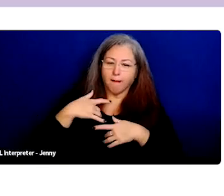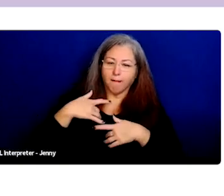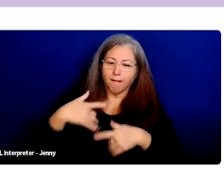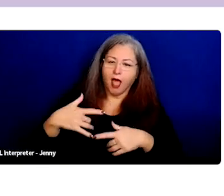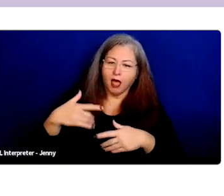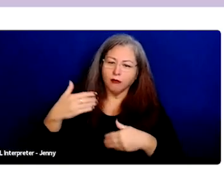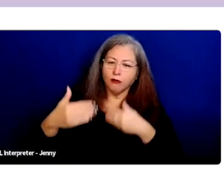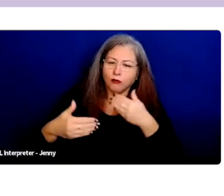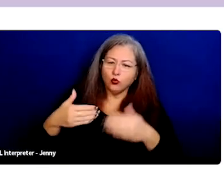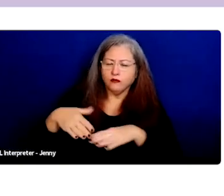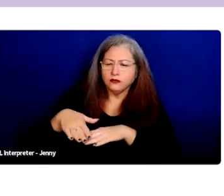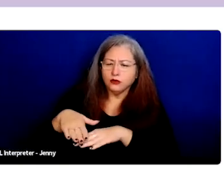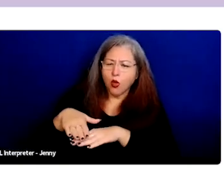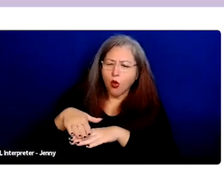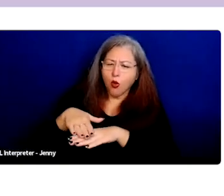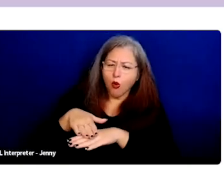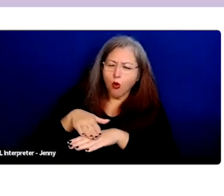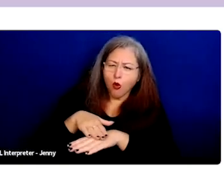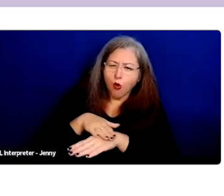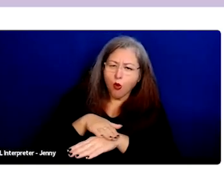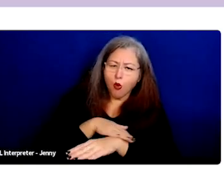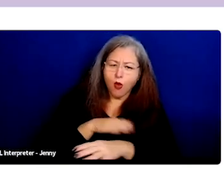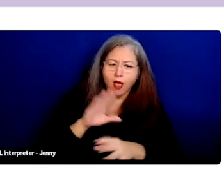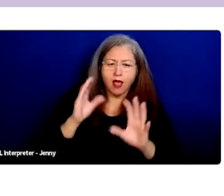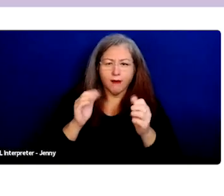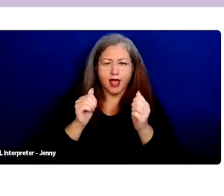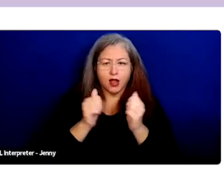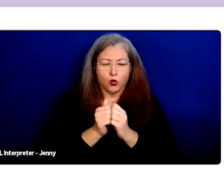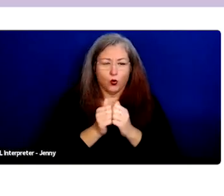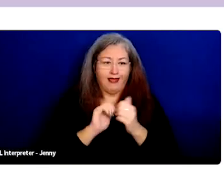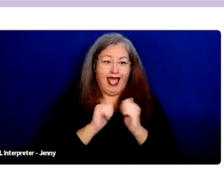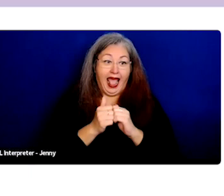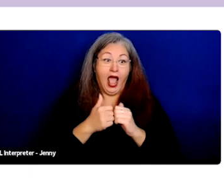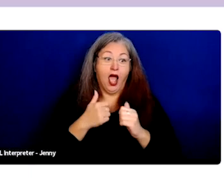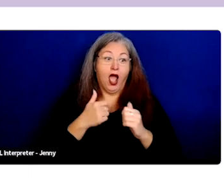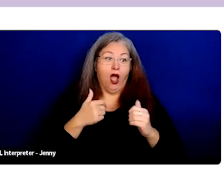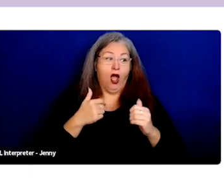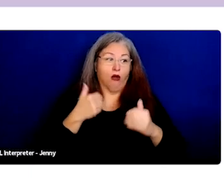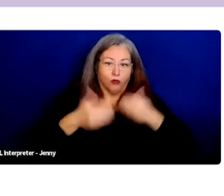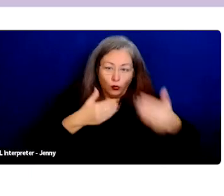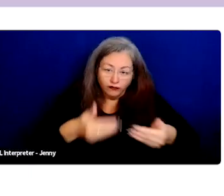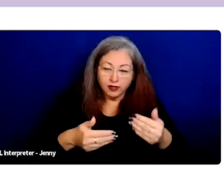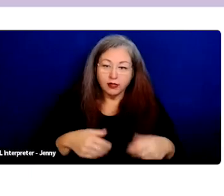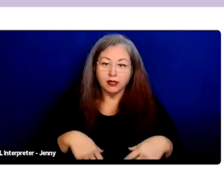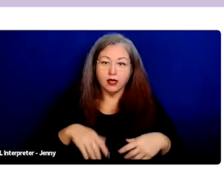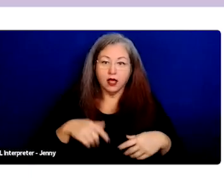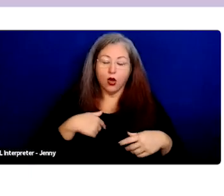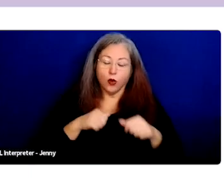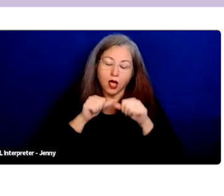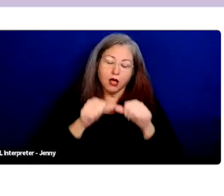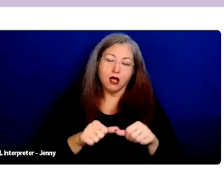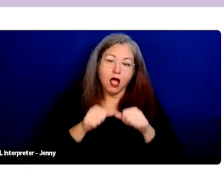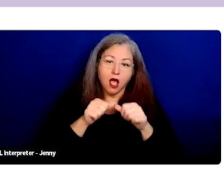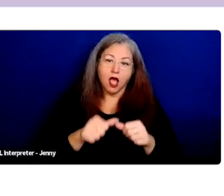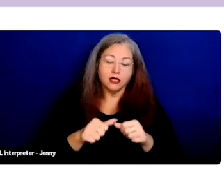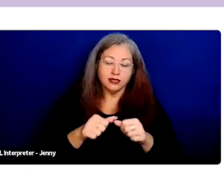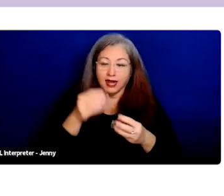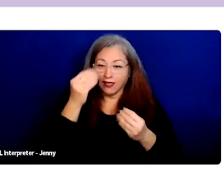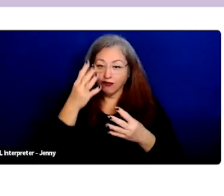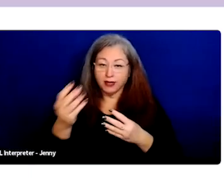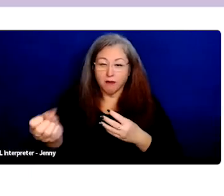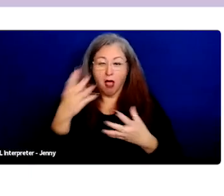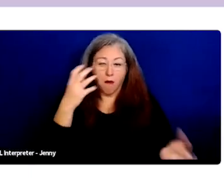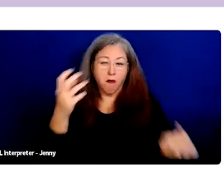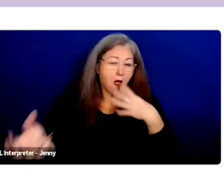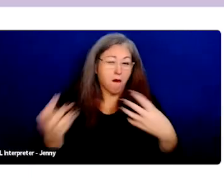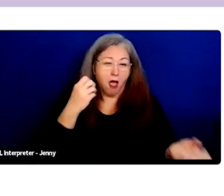this point, is so much slower than the way in which we're moving. And the constant inundation of information